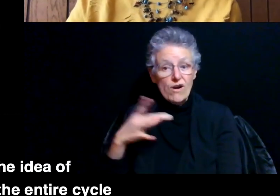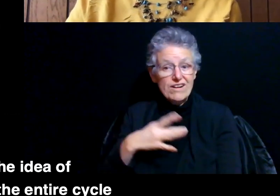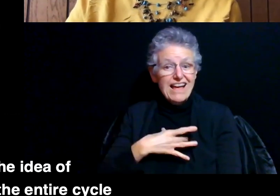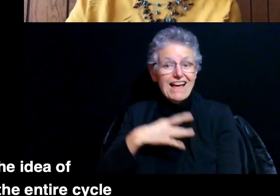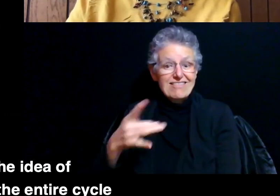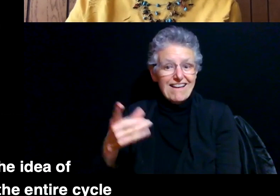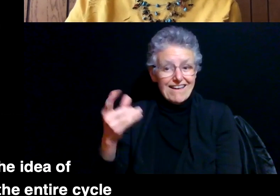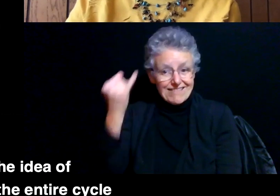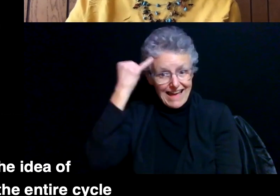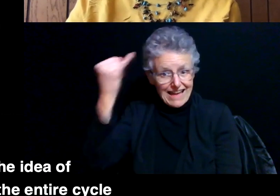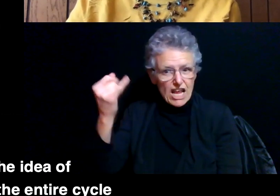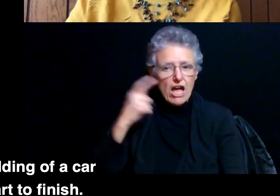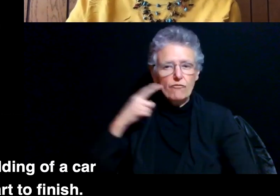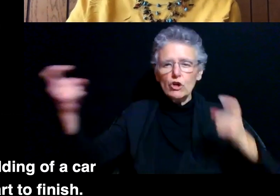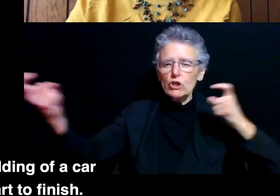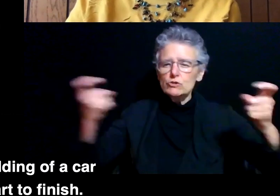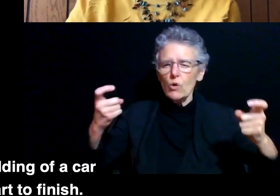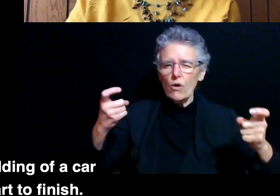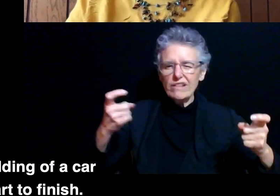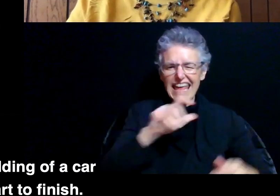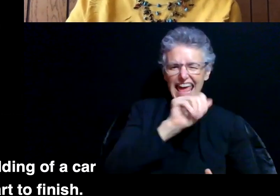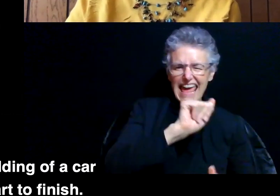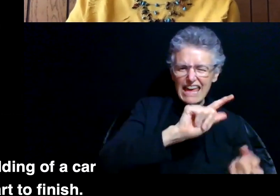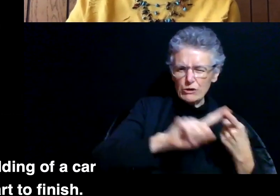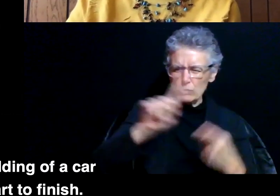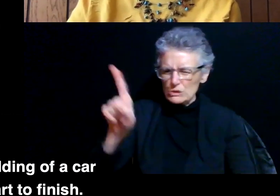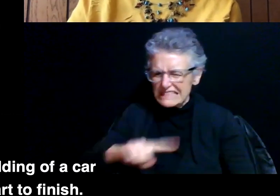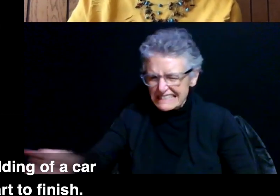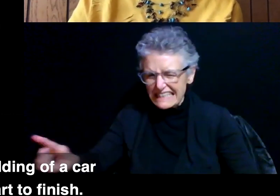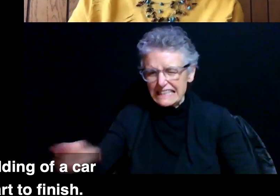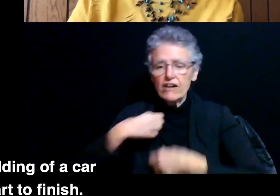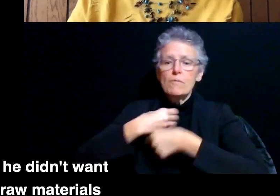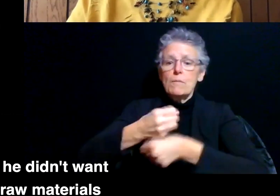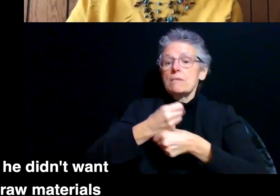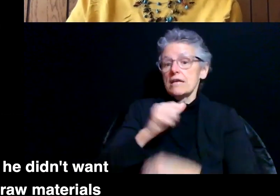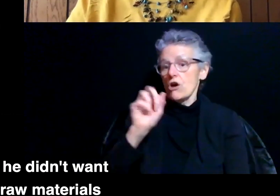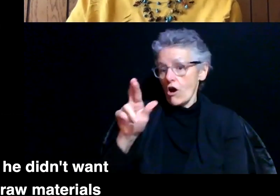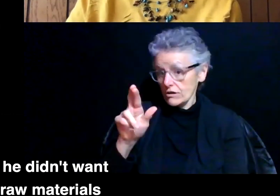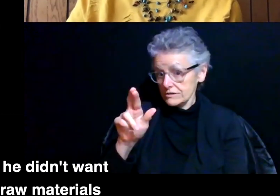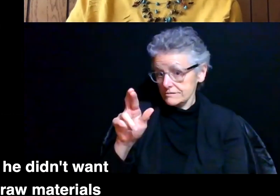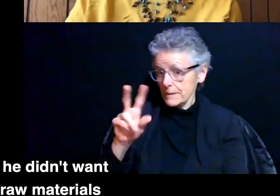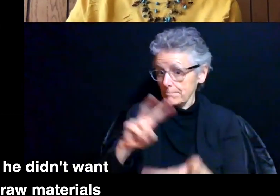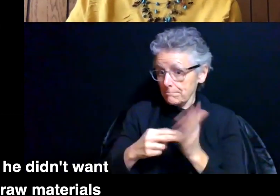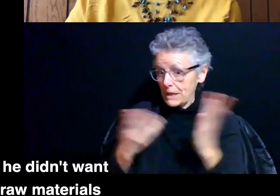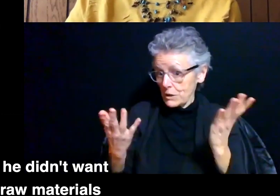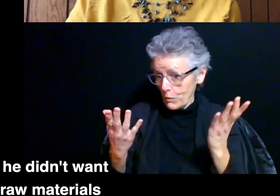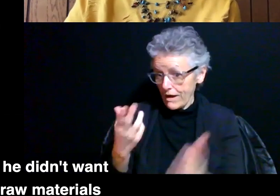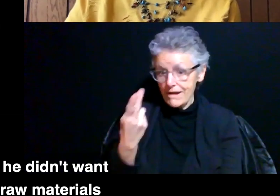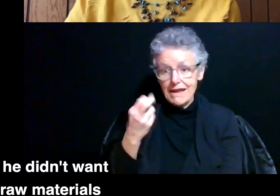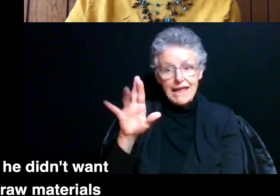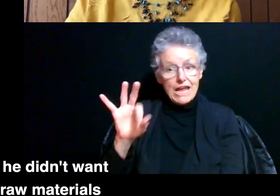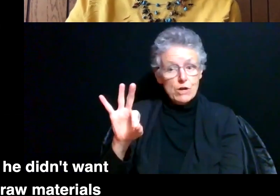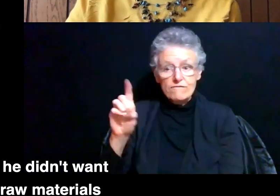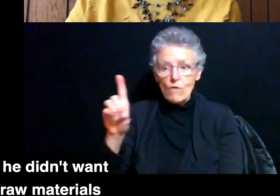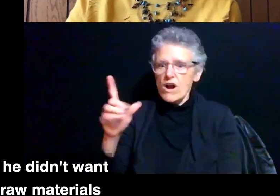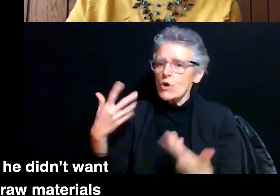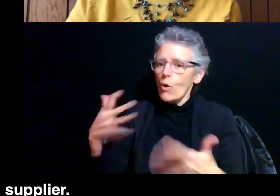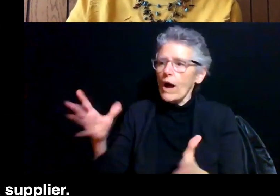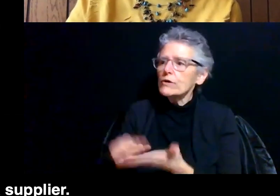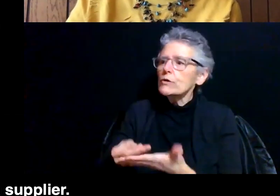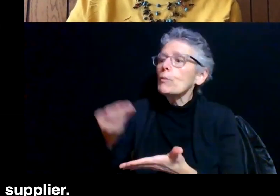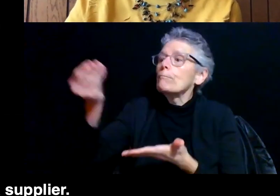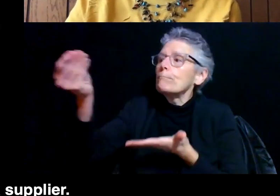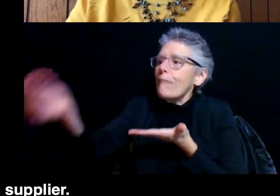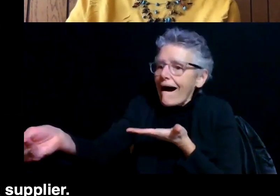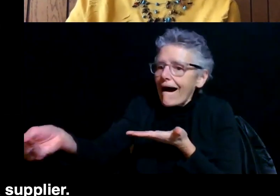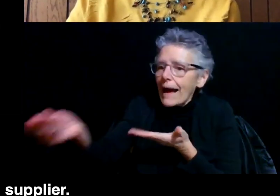the entire cycle of the building of a car from start to finish. That meant he didn't want to buy his raw materials